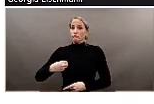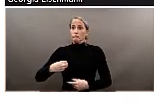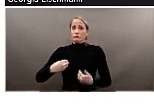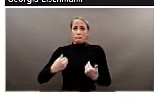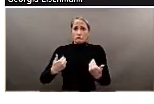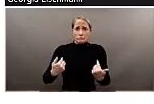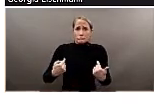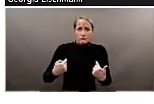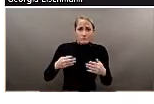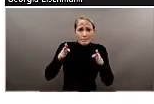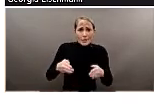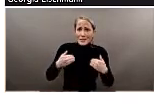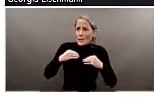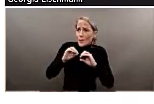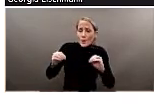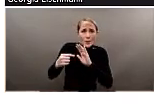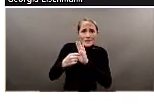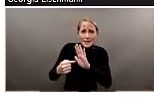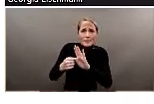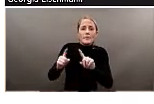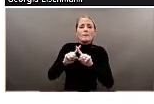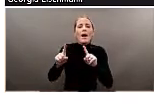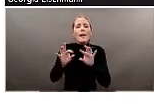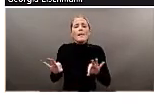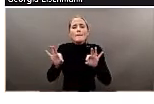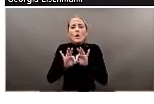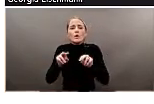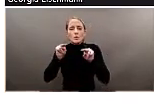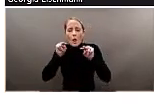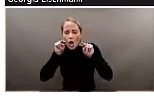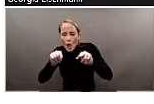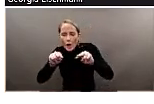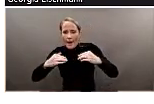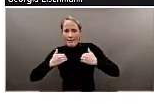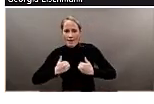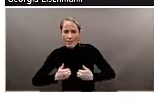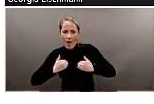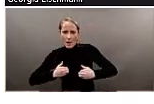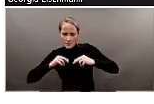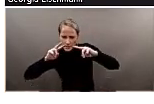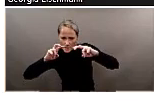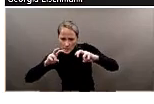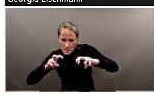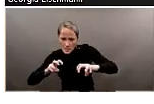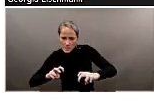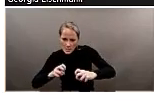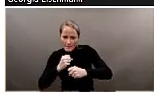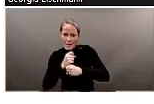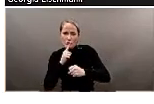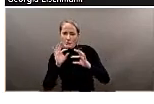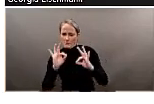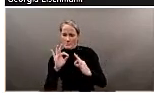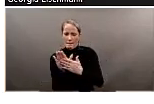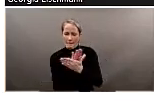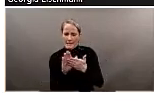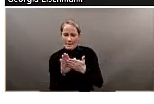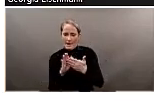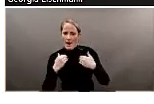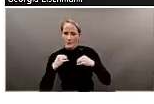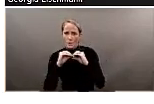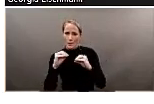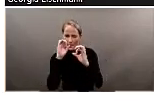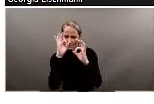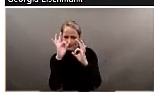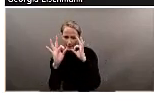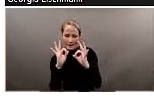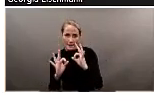not having any symptoms, but we need to prove that there's no active lesions in their lungs to be able to then manage them and talk about